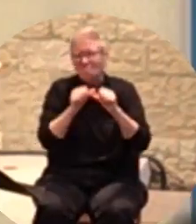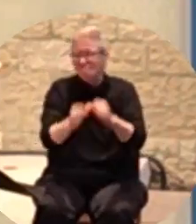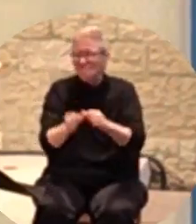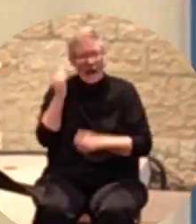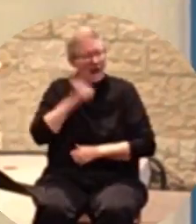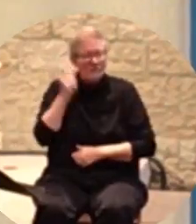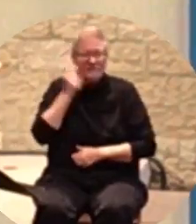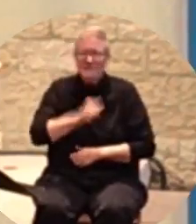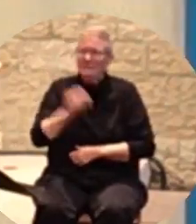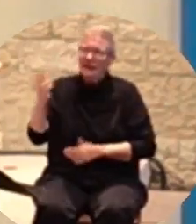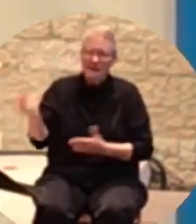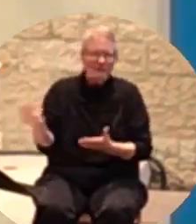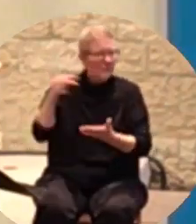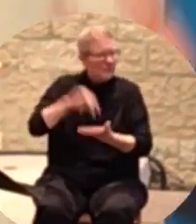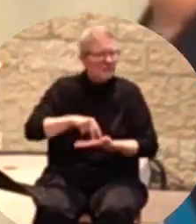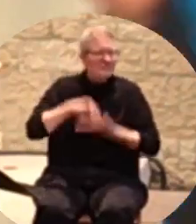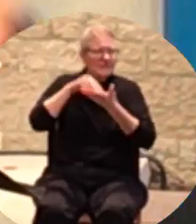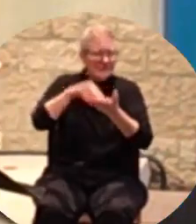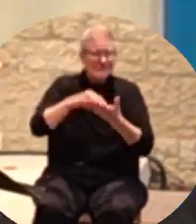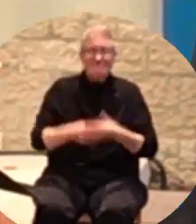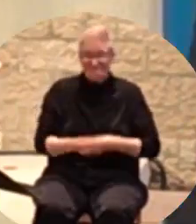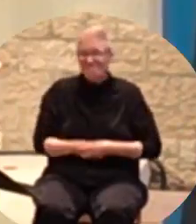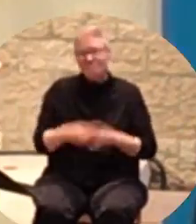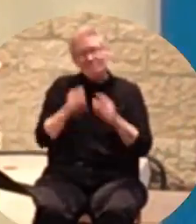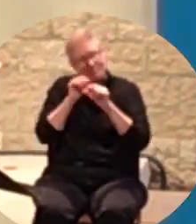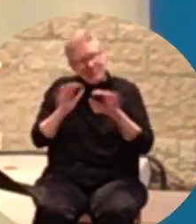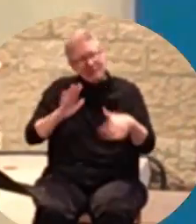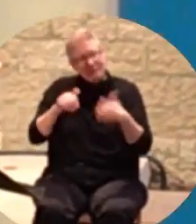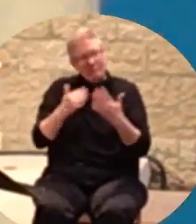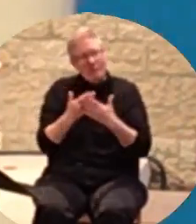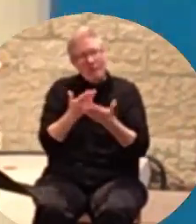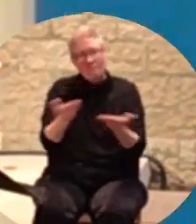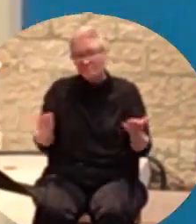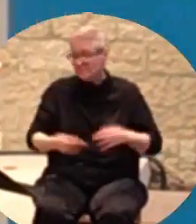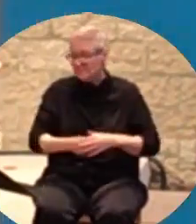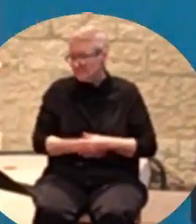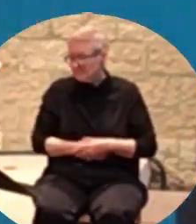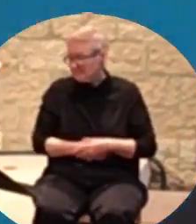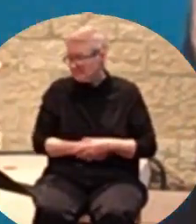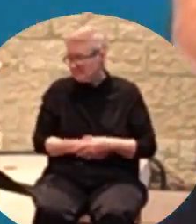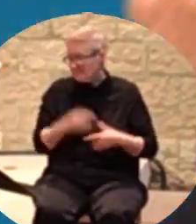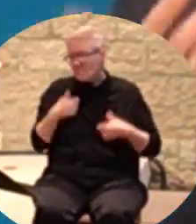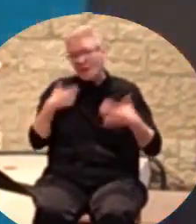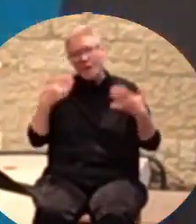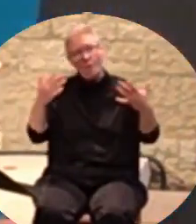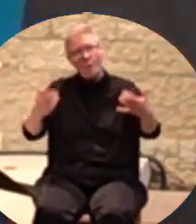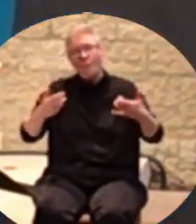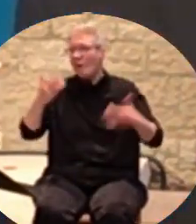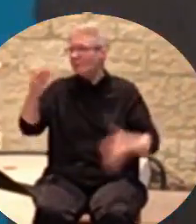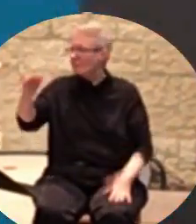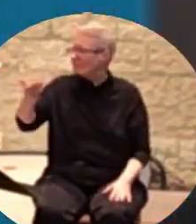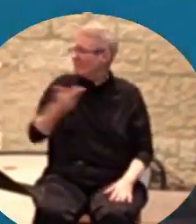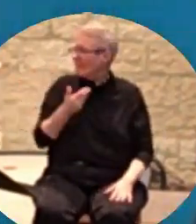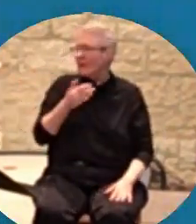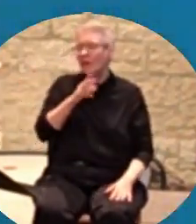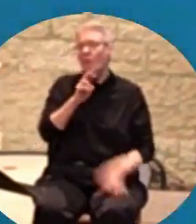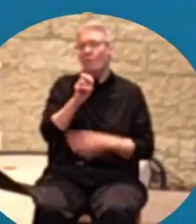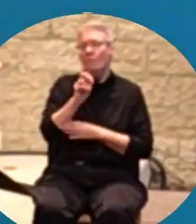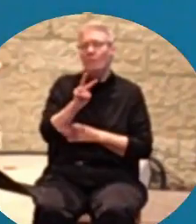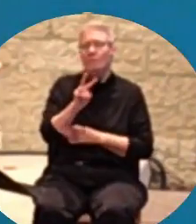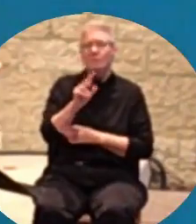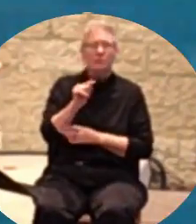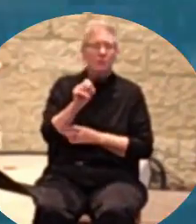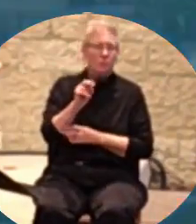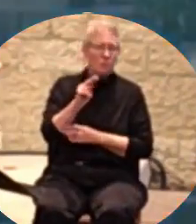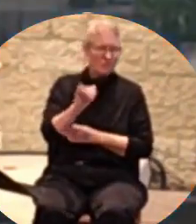to raise these kids. Do you know? So bless them, okay? So I'm going to invite Reverend Toni to the platform, and we're going to